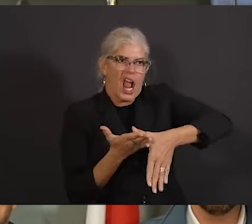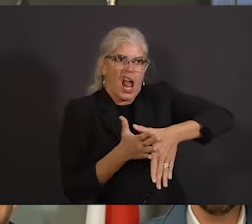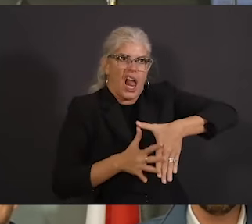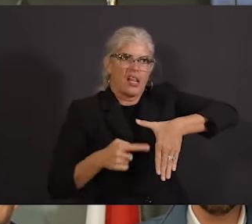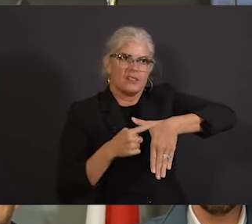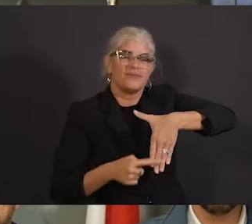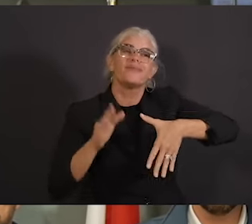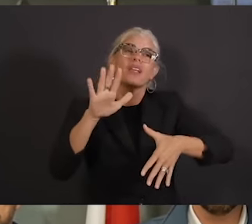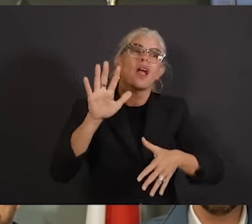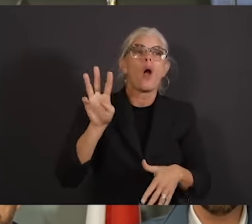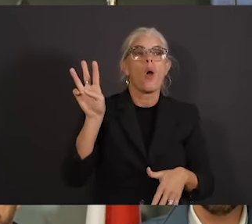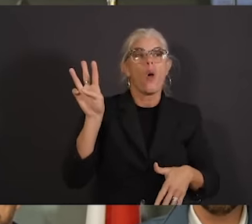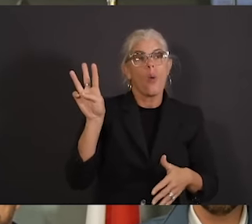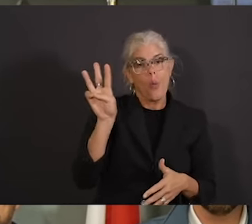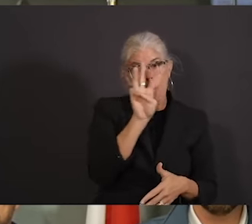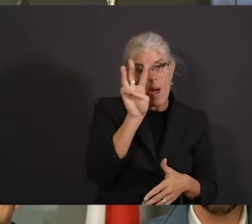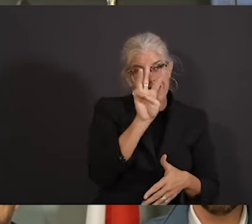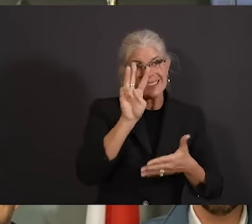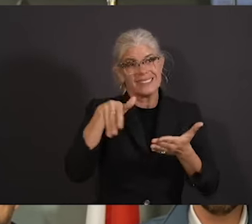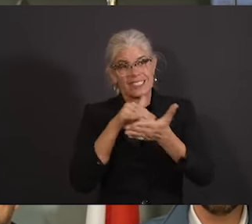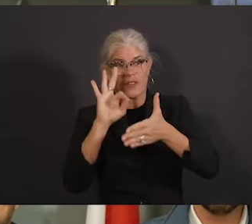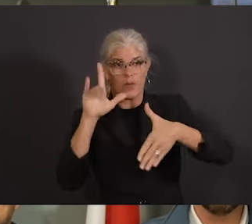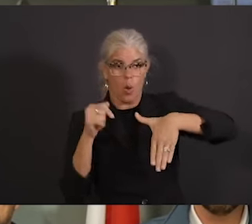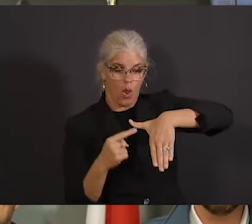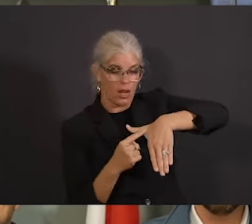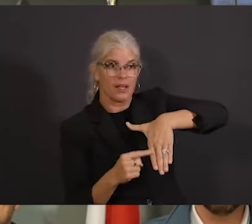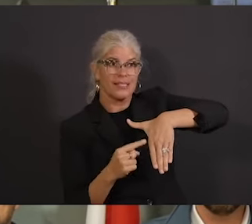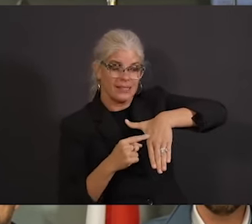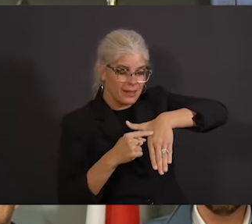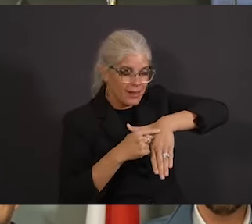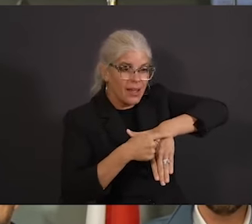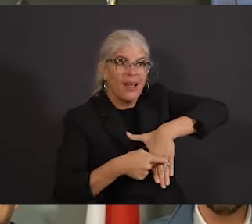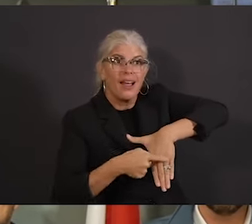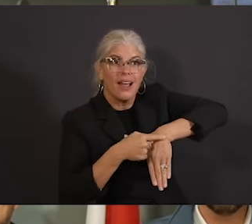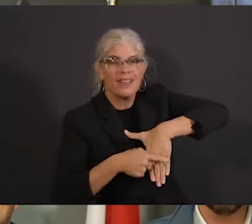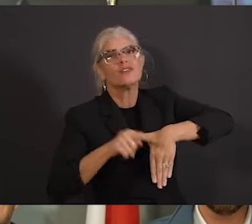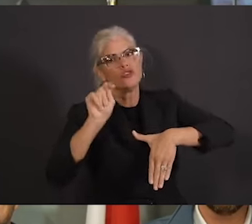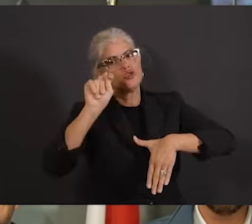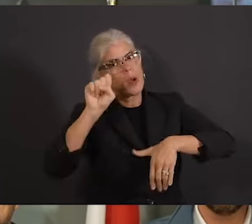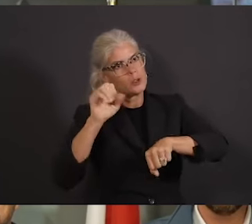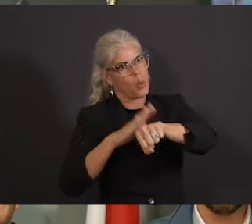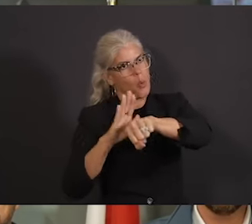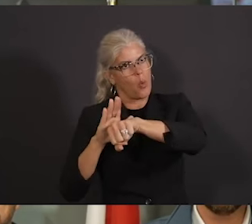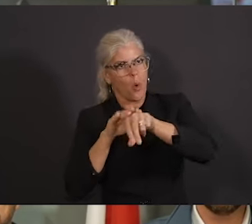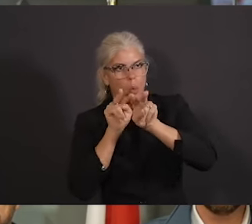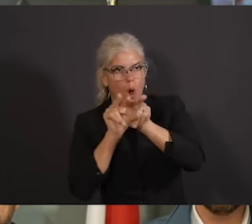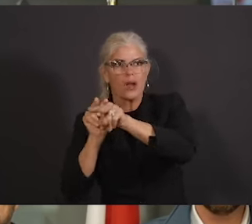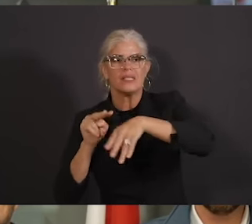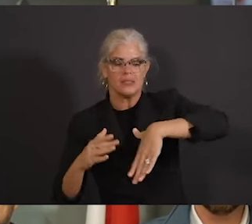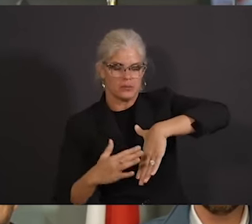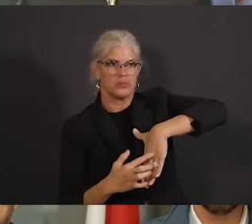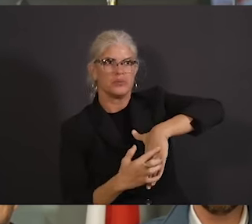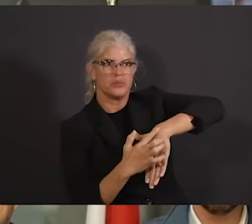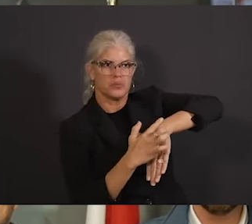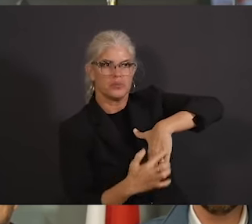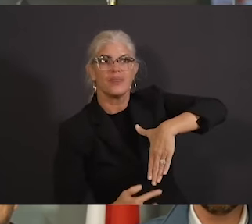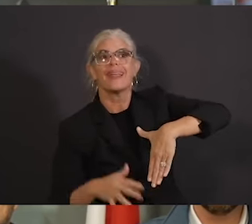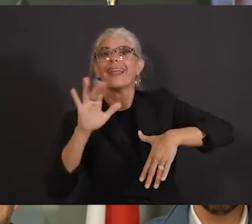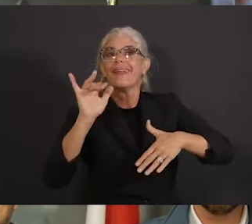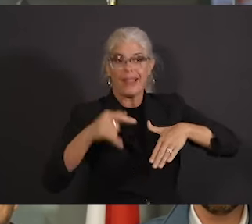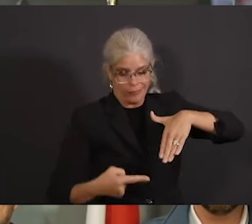and Florida's Nature Coast. Tropical storm watches extend further south and north through southwest Florida and the Keys and